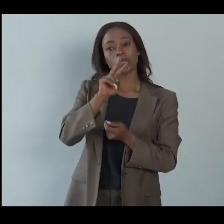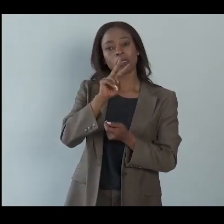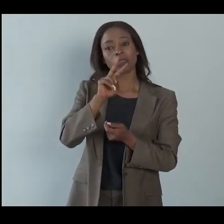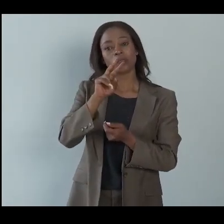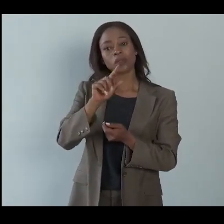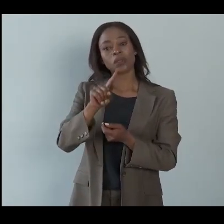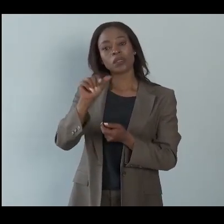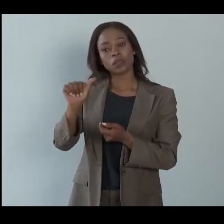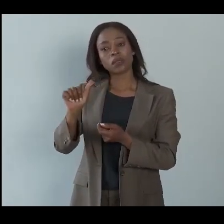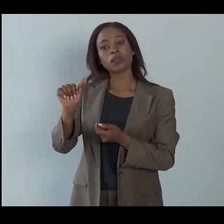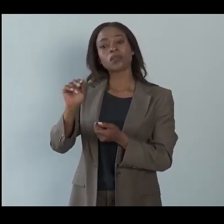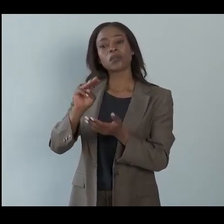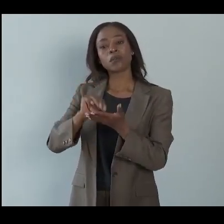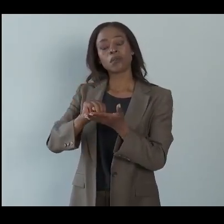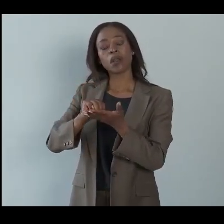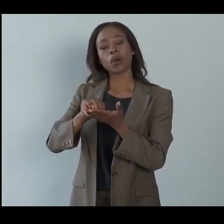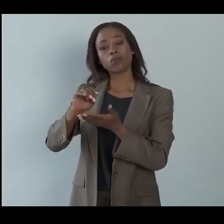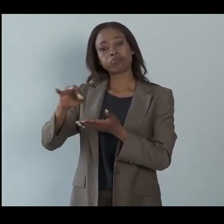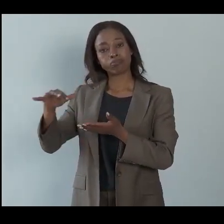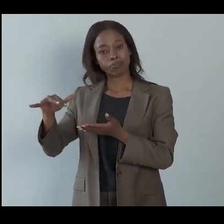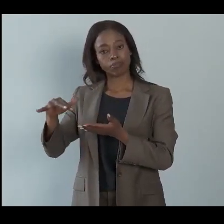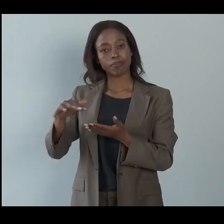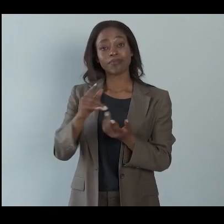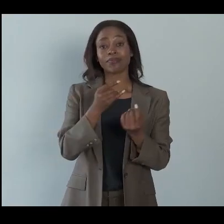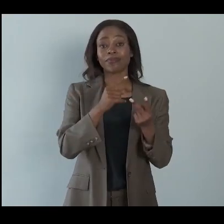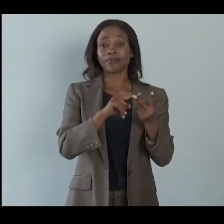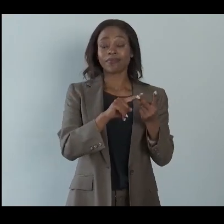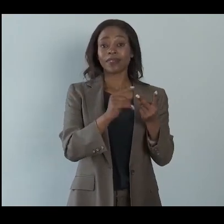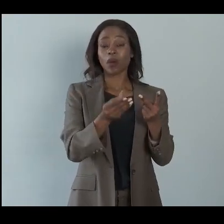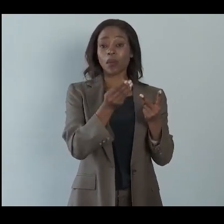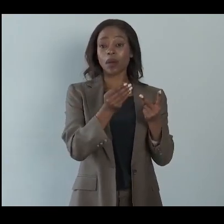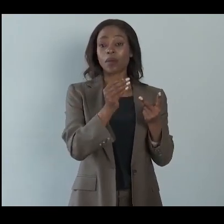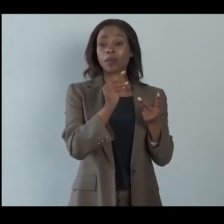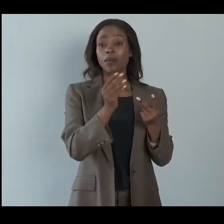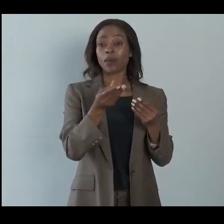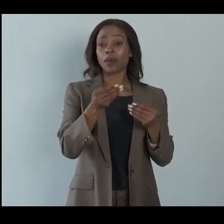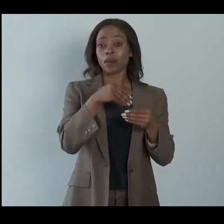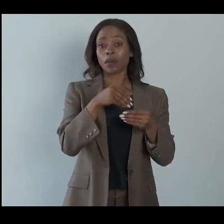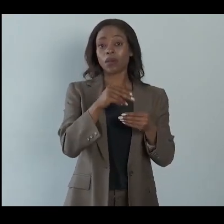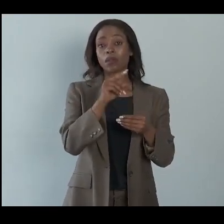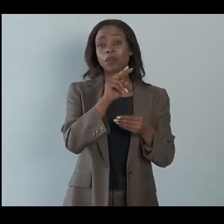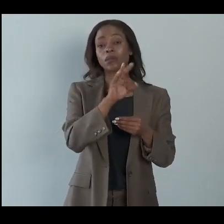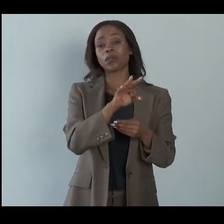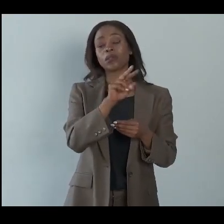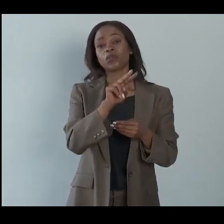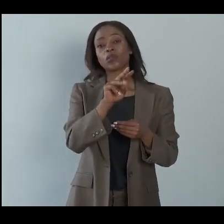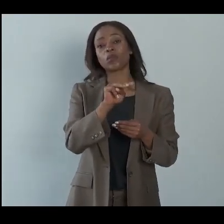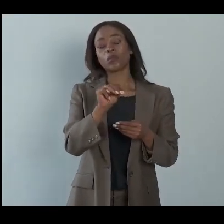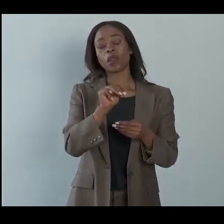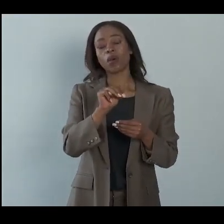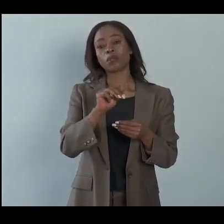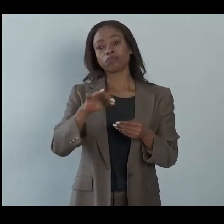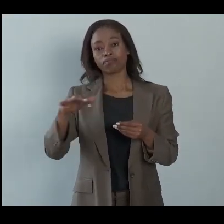of a transaction consideration of $132 million and associated working capital released of $84 million from the effective date of the